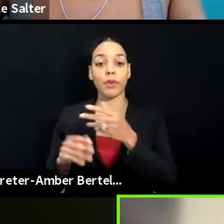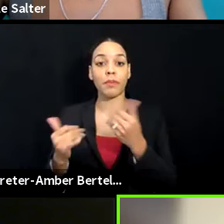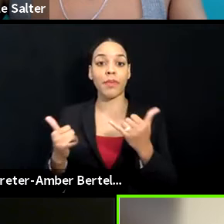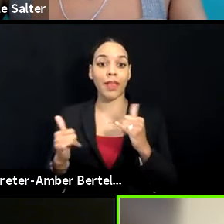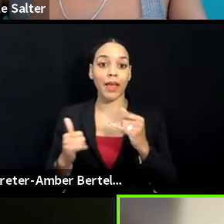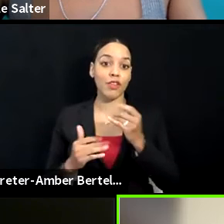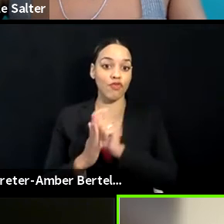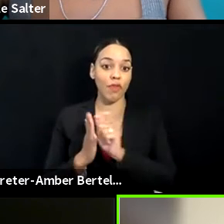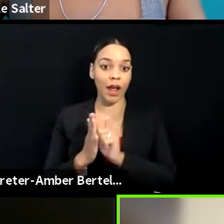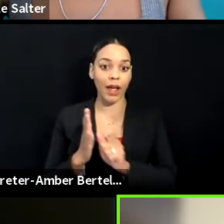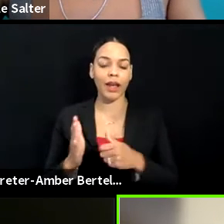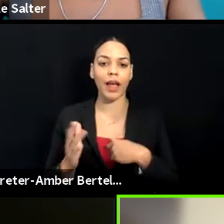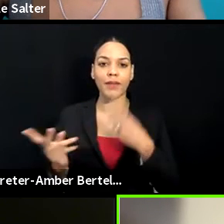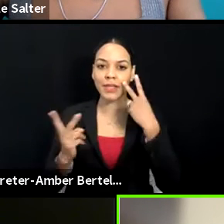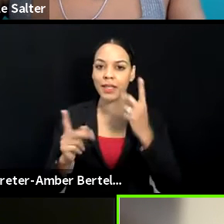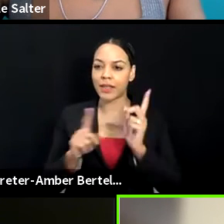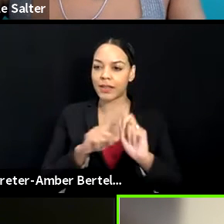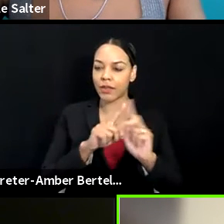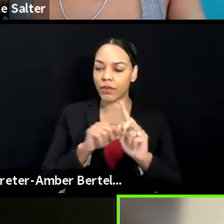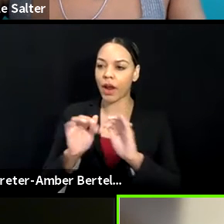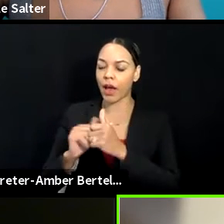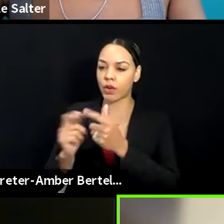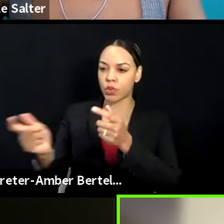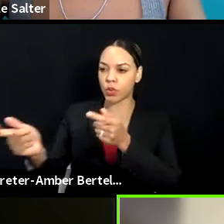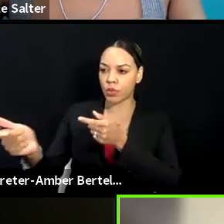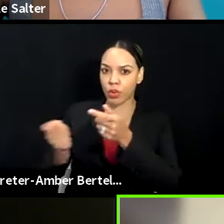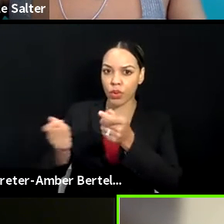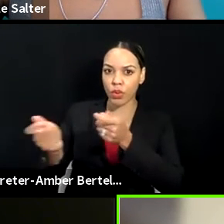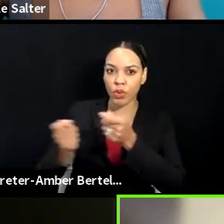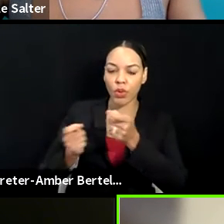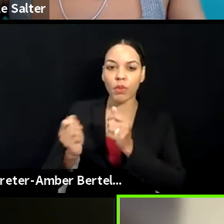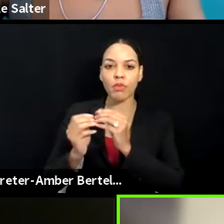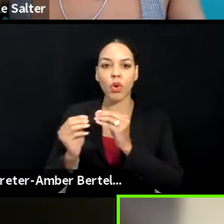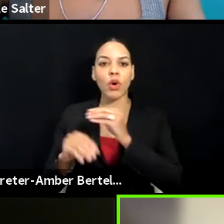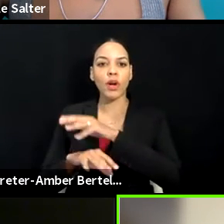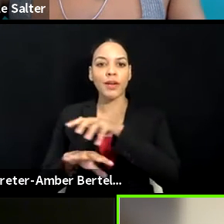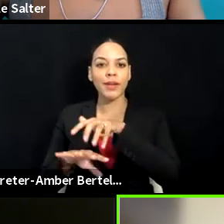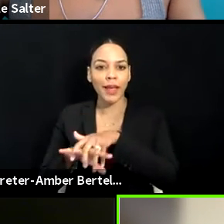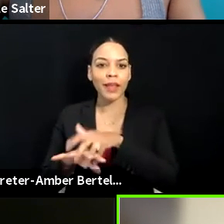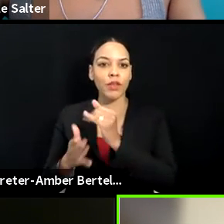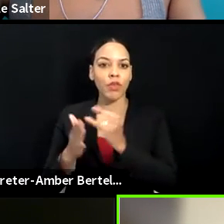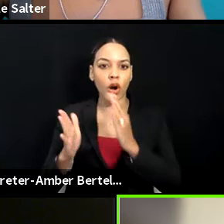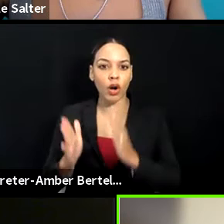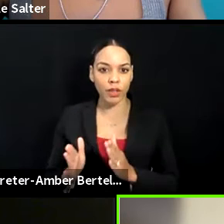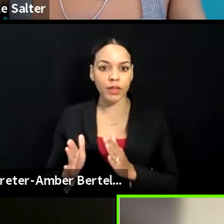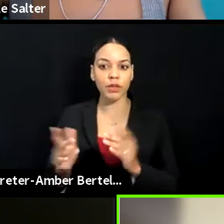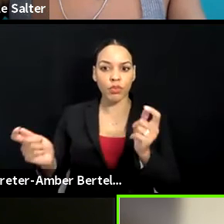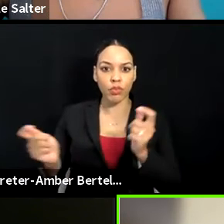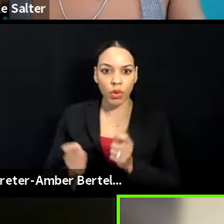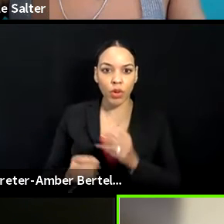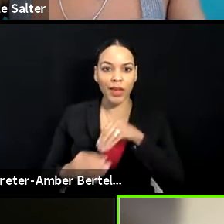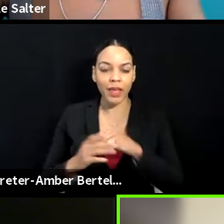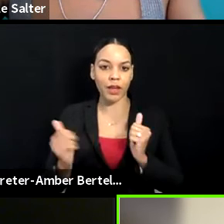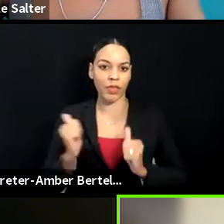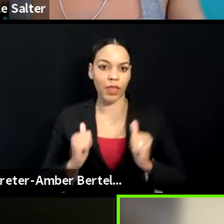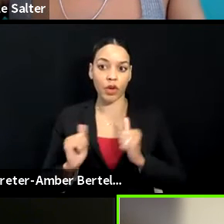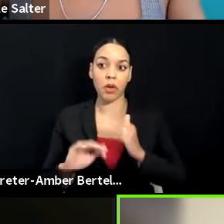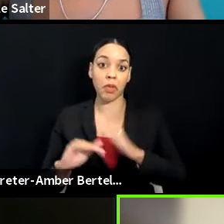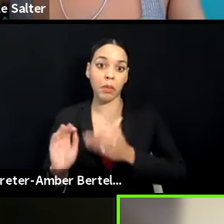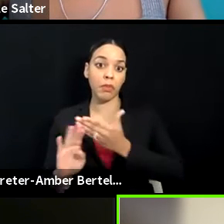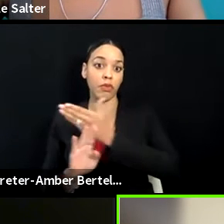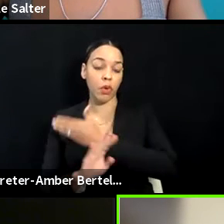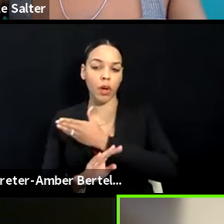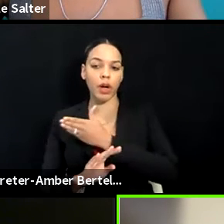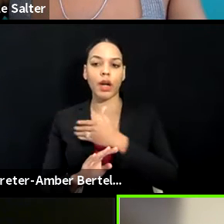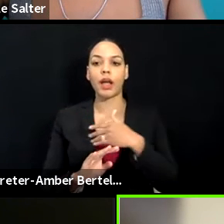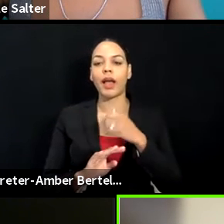to engage with how to bring more Native artists into the theater than before. Now, some of that I don't think is so much the pandemic,